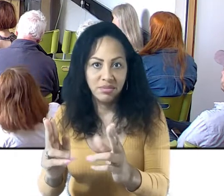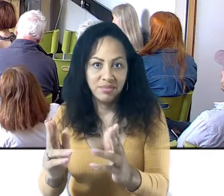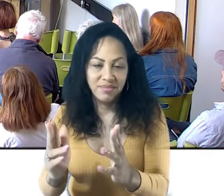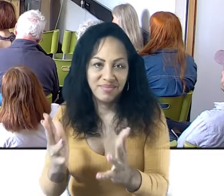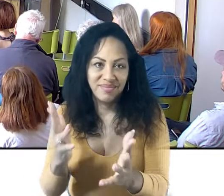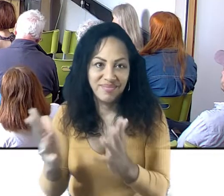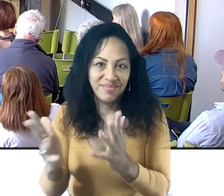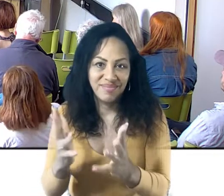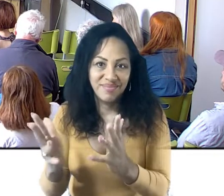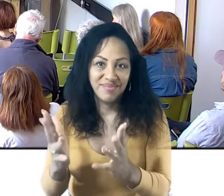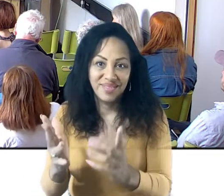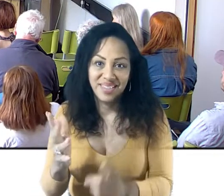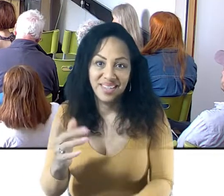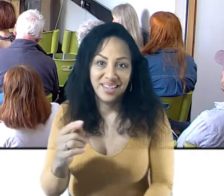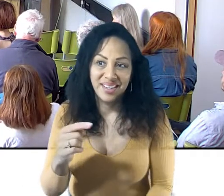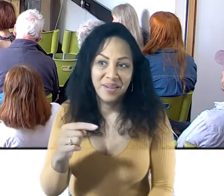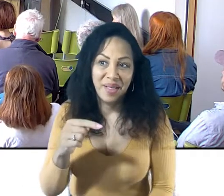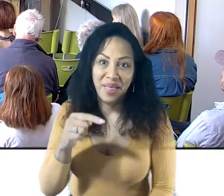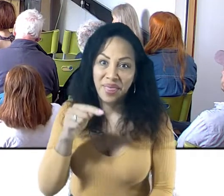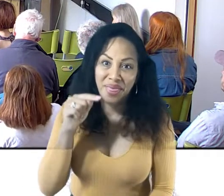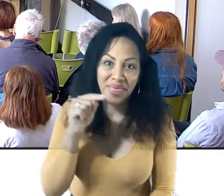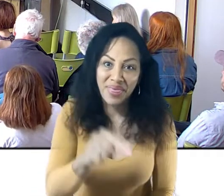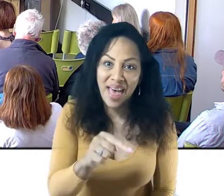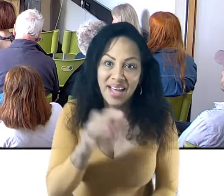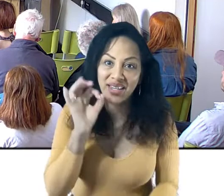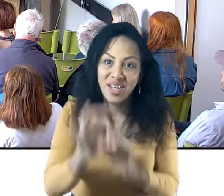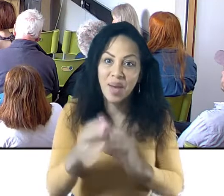industries that disconnect people from place,